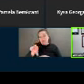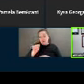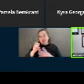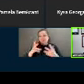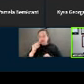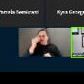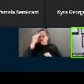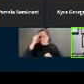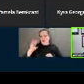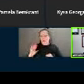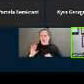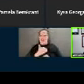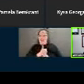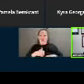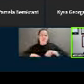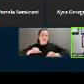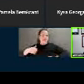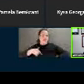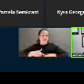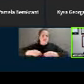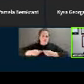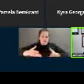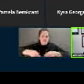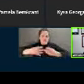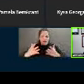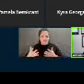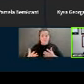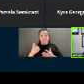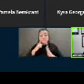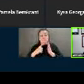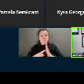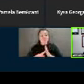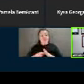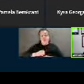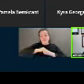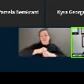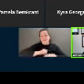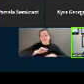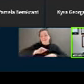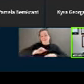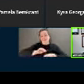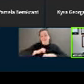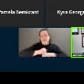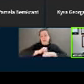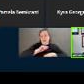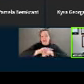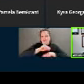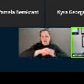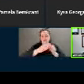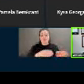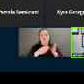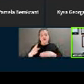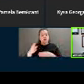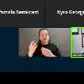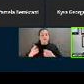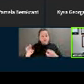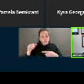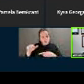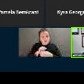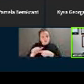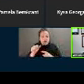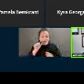various capabilities we make available, including our protective security advisors that Nicole mentioned earlier, resources and trainings focused on